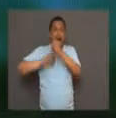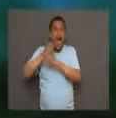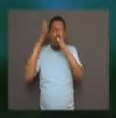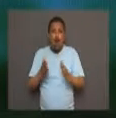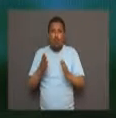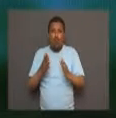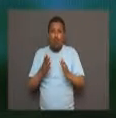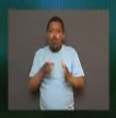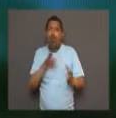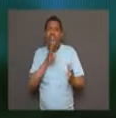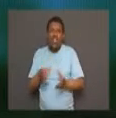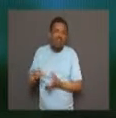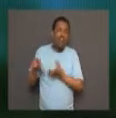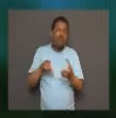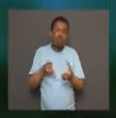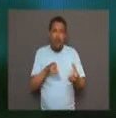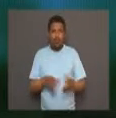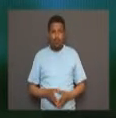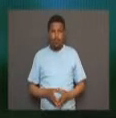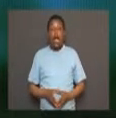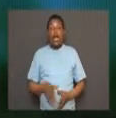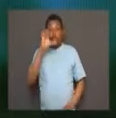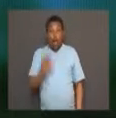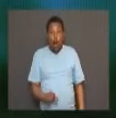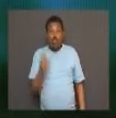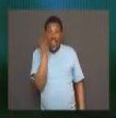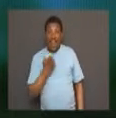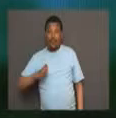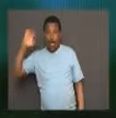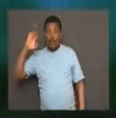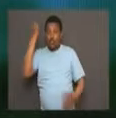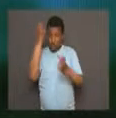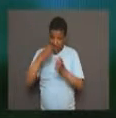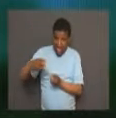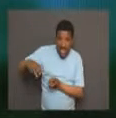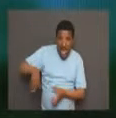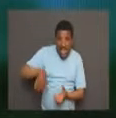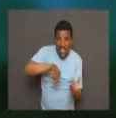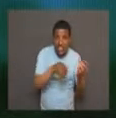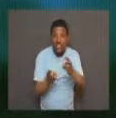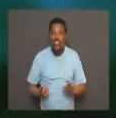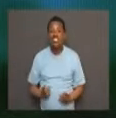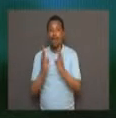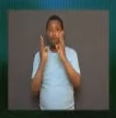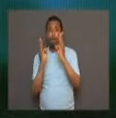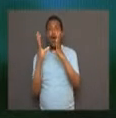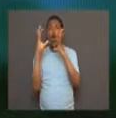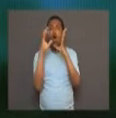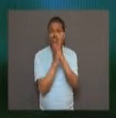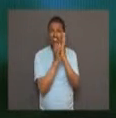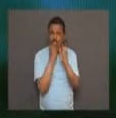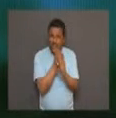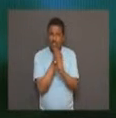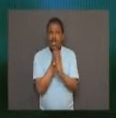water discharge. The Southeastern Drainage System, consisting